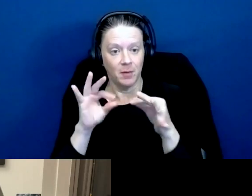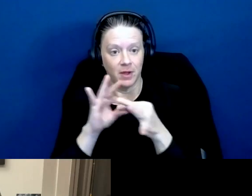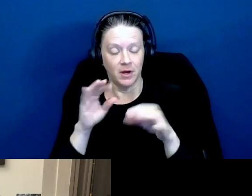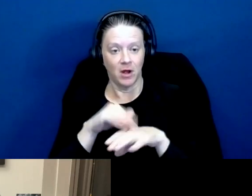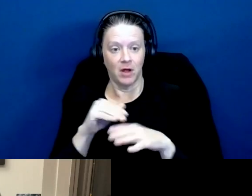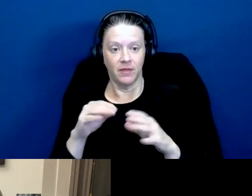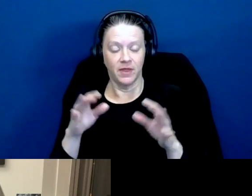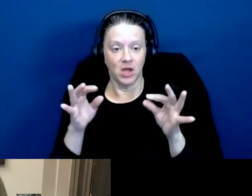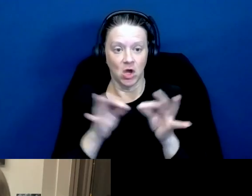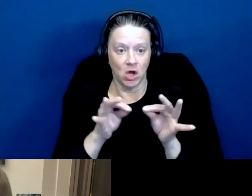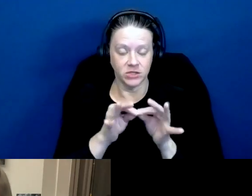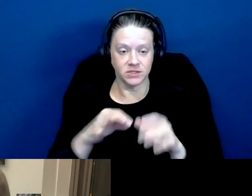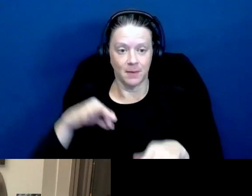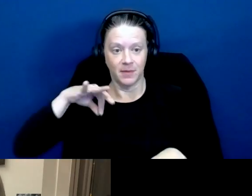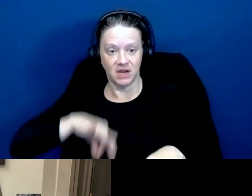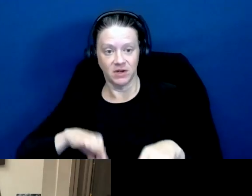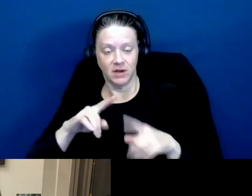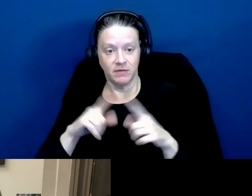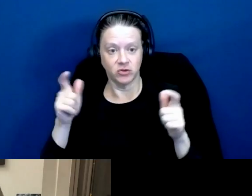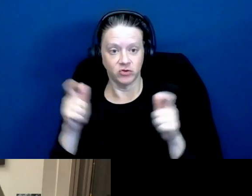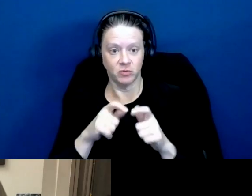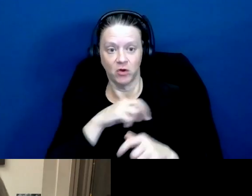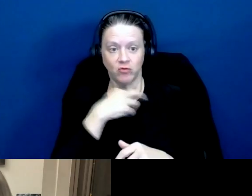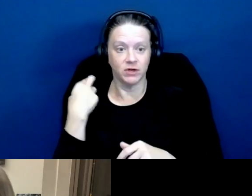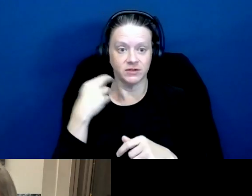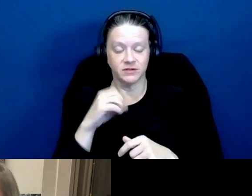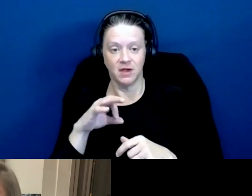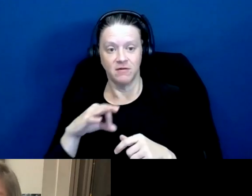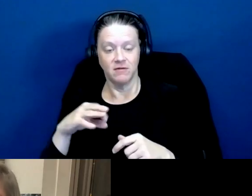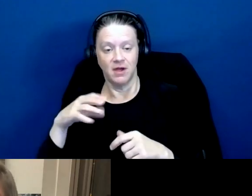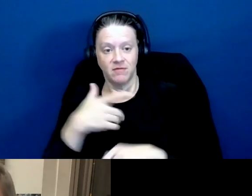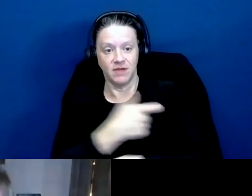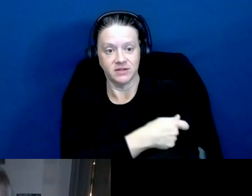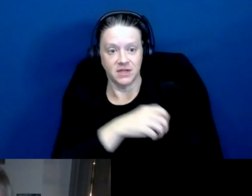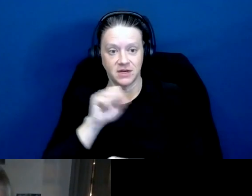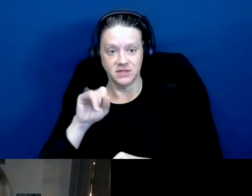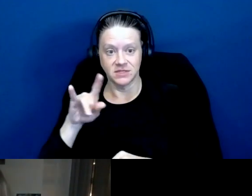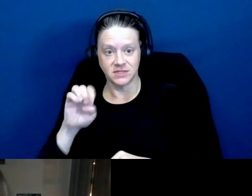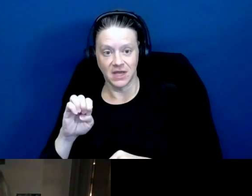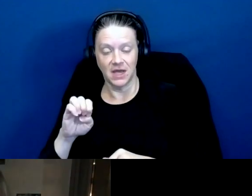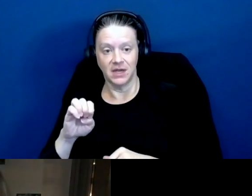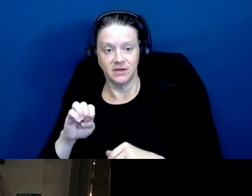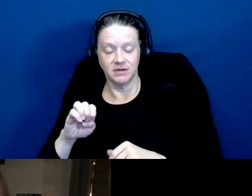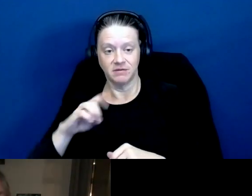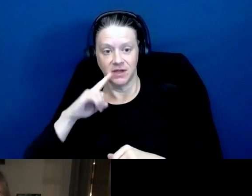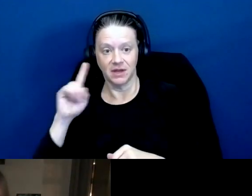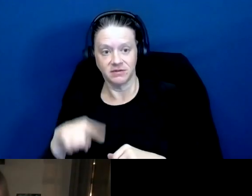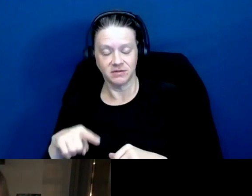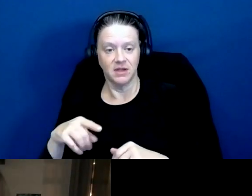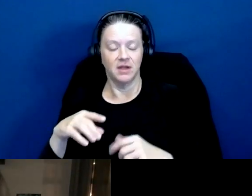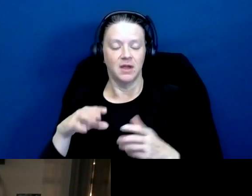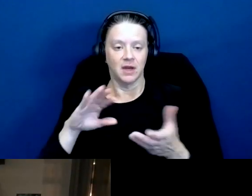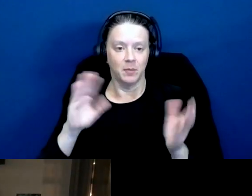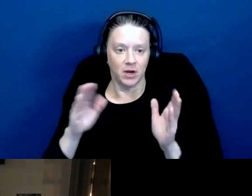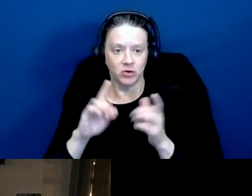cost benefit of the small risk of vaccine side effects versus vaccine mandates, meaning kids can't attend